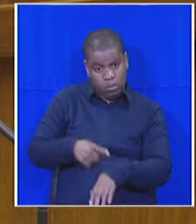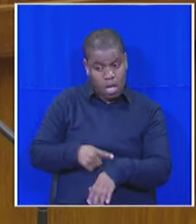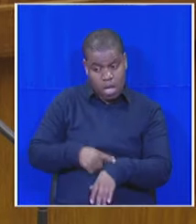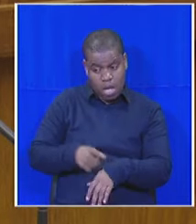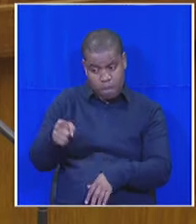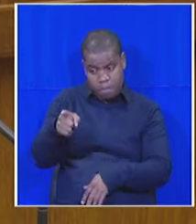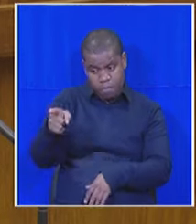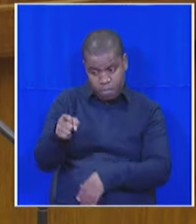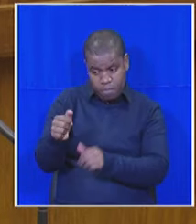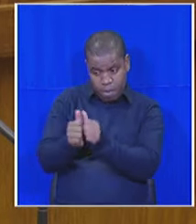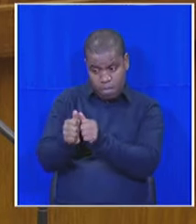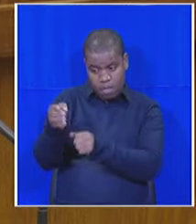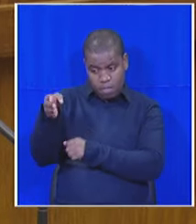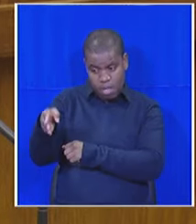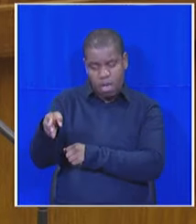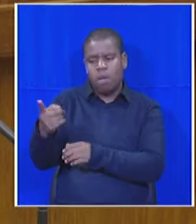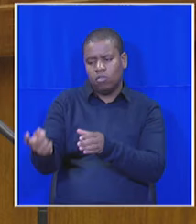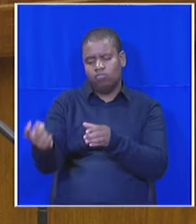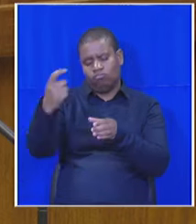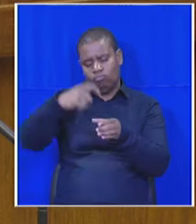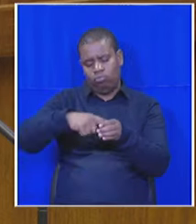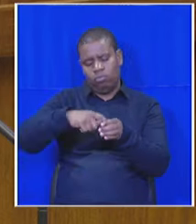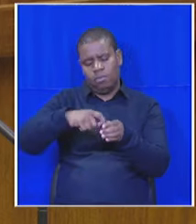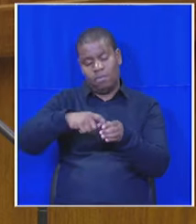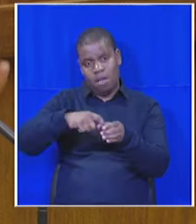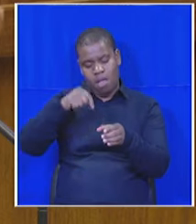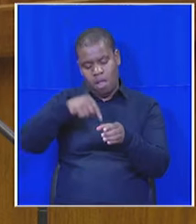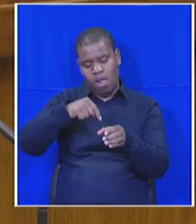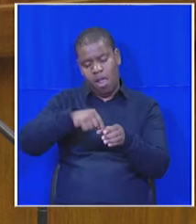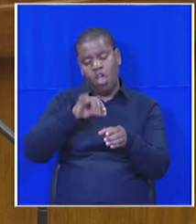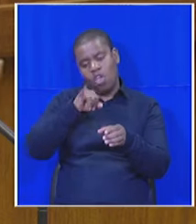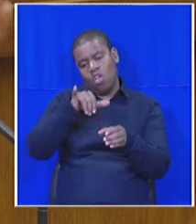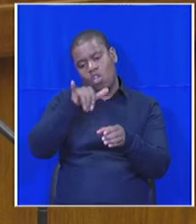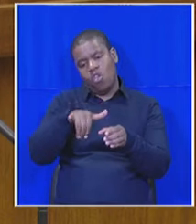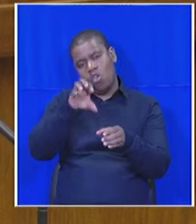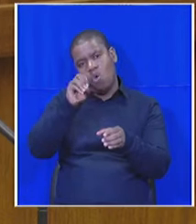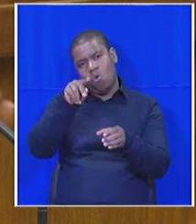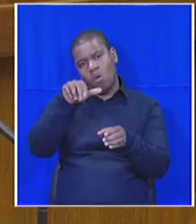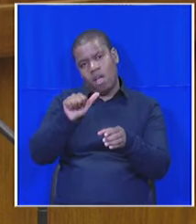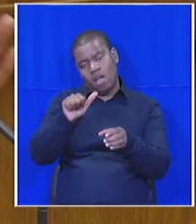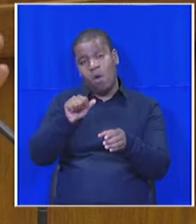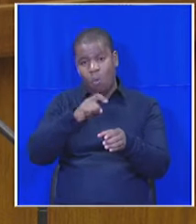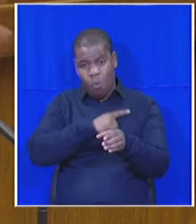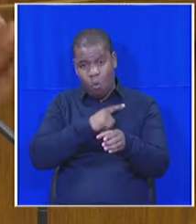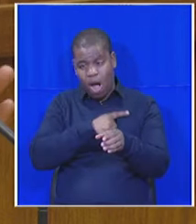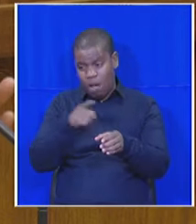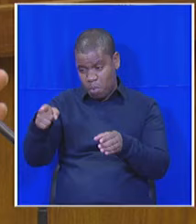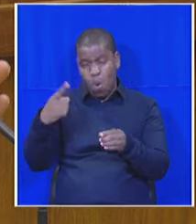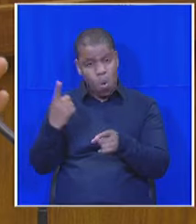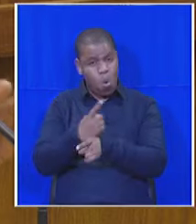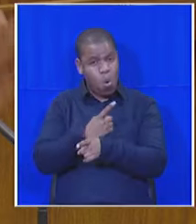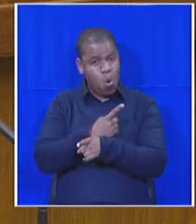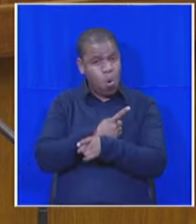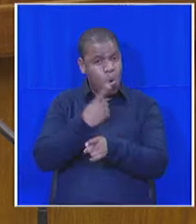DA particularly join the yoga, because they always complain. That's the best thing that the DA can